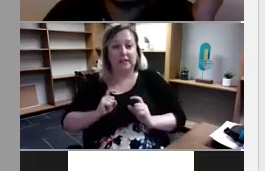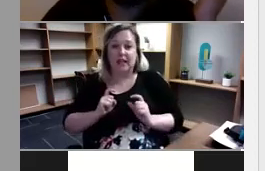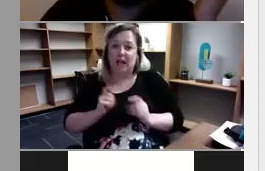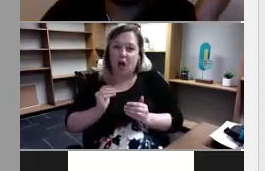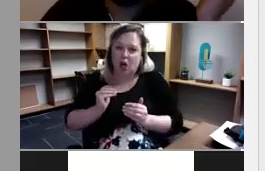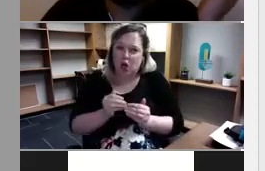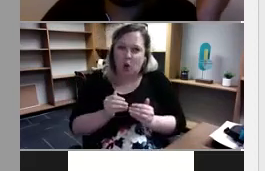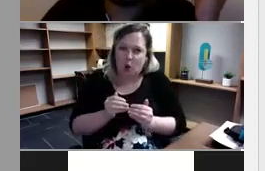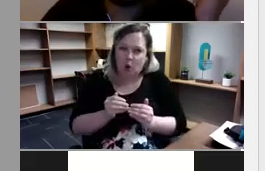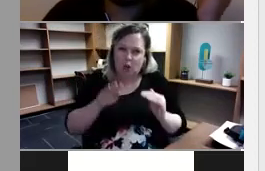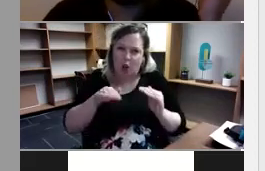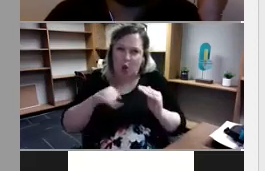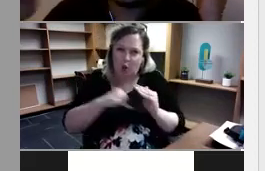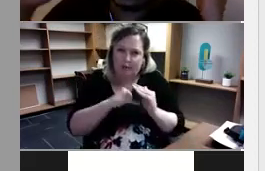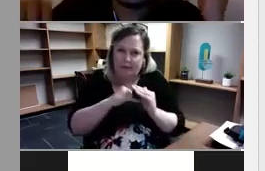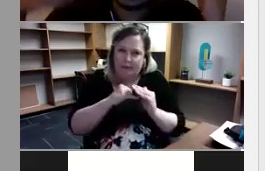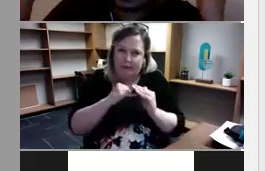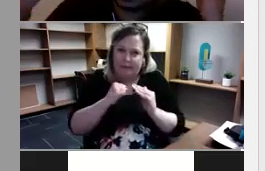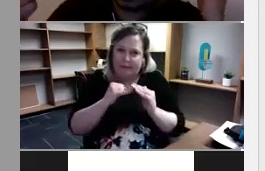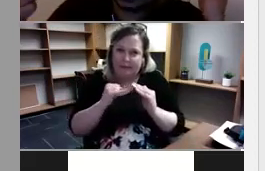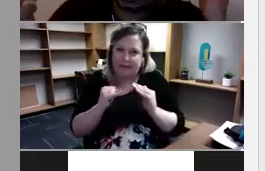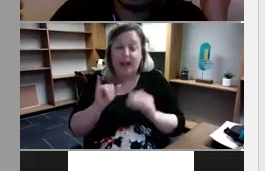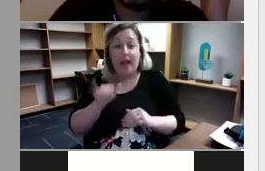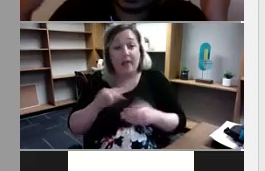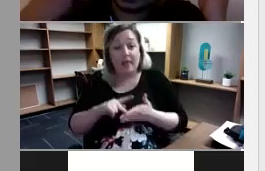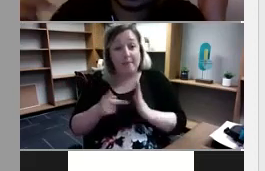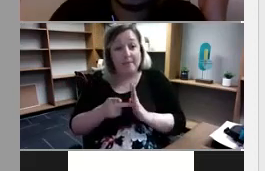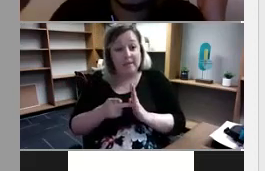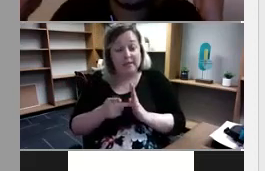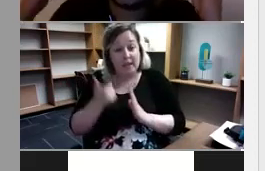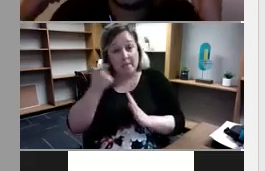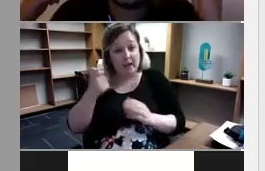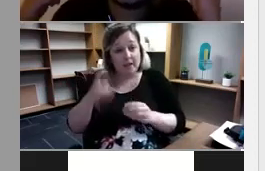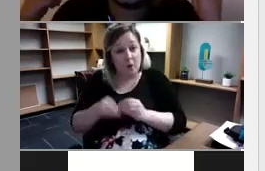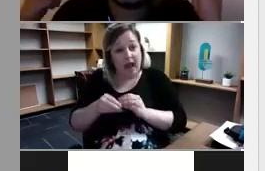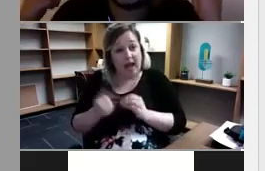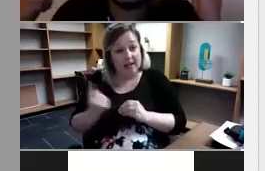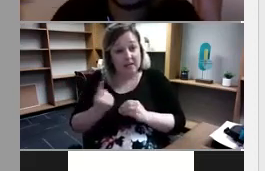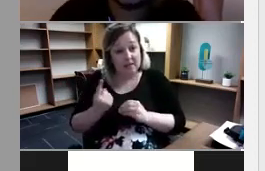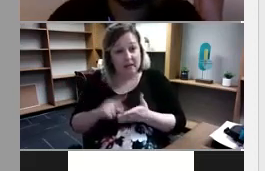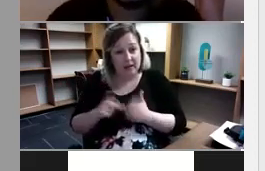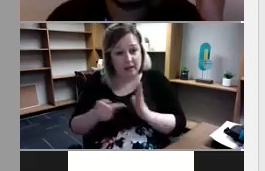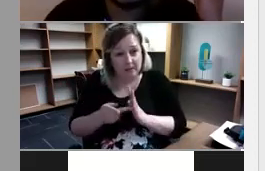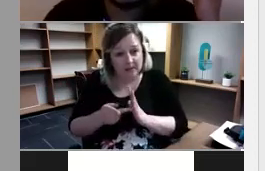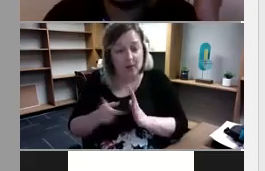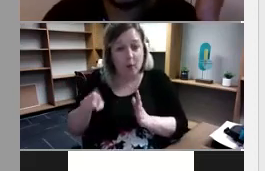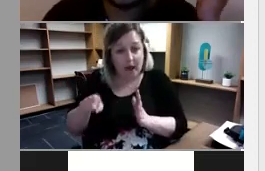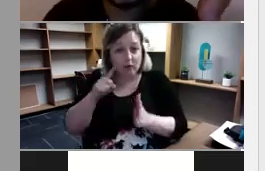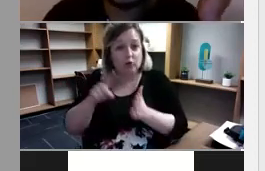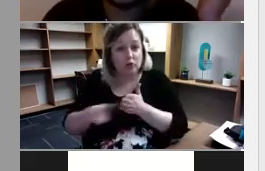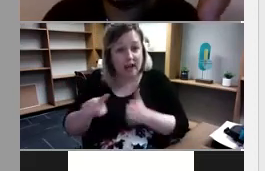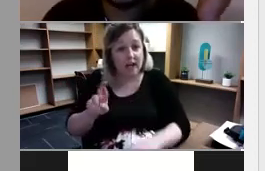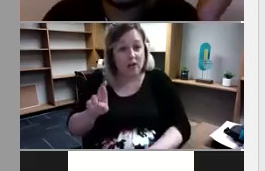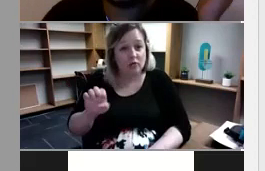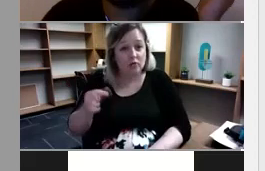function. And then that essentially means, since we are adding something to it, that essentially means we also need to check that regularity condition. That